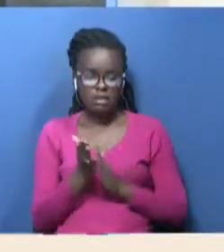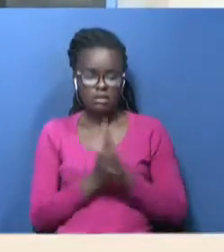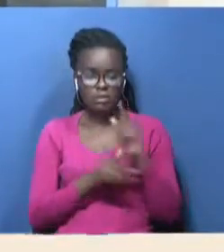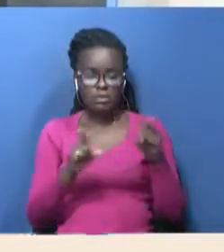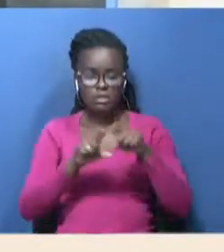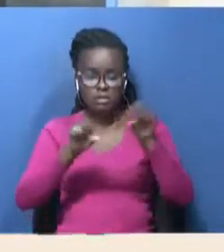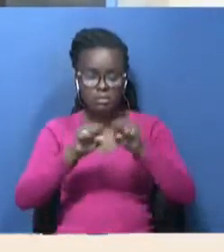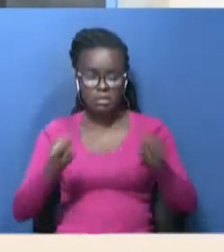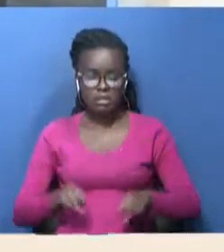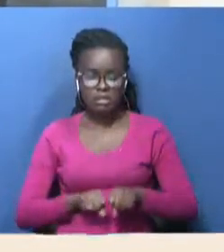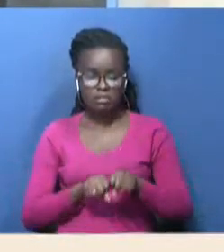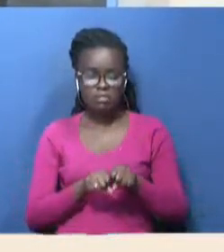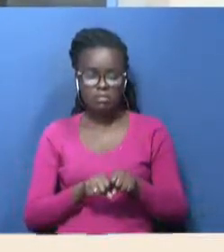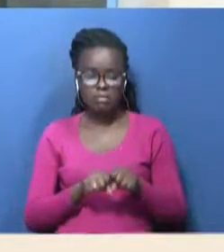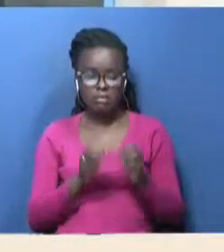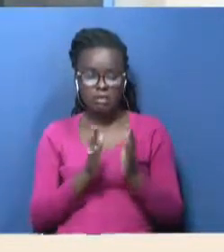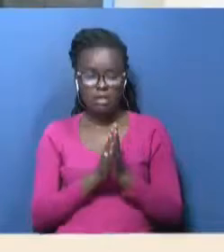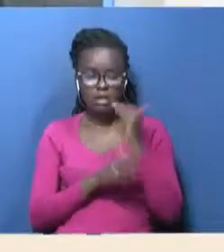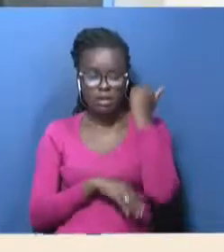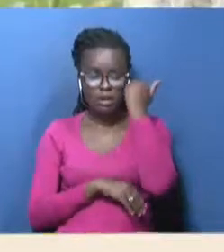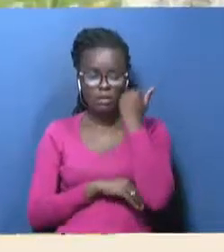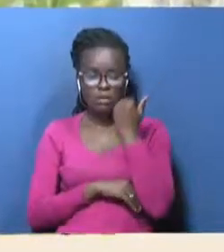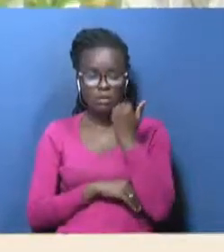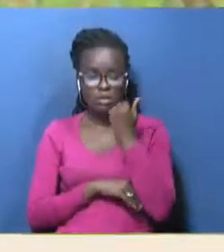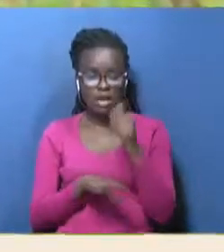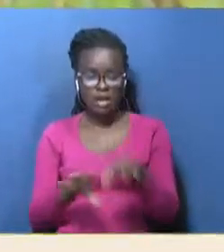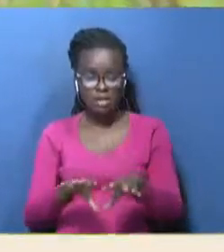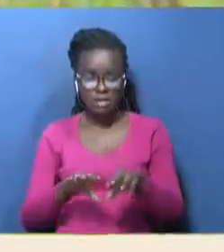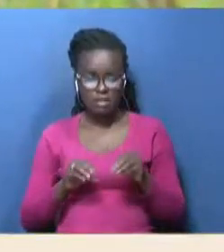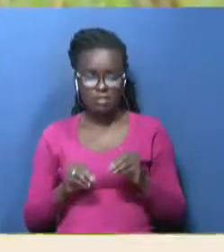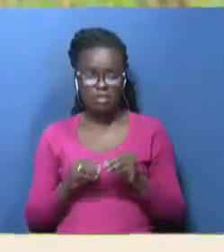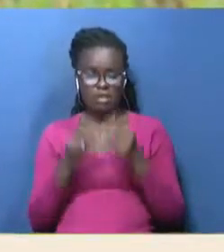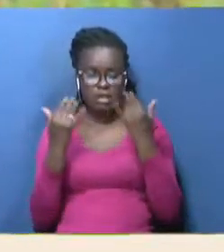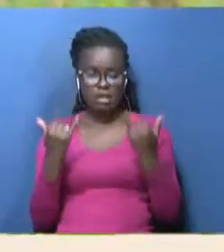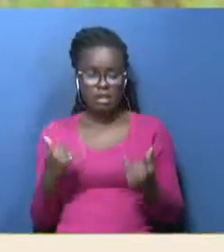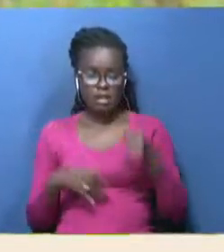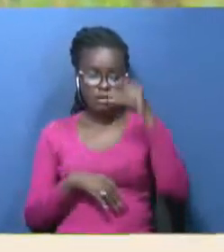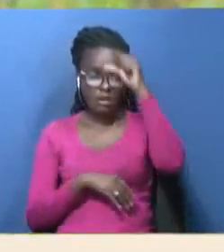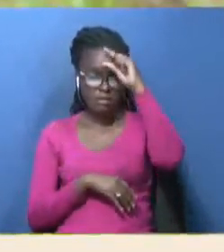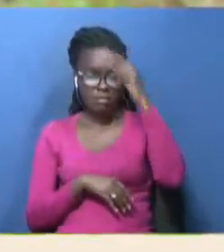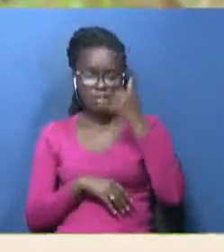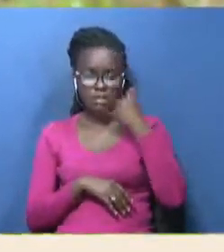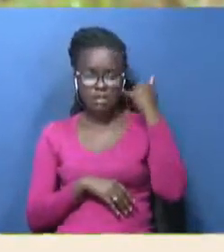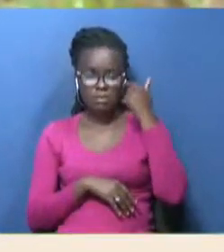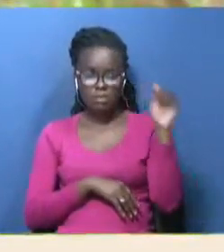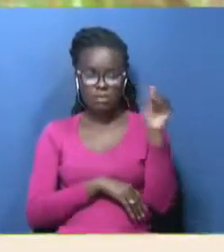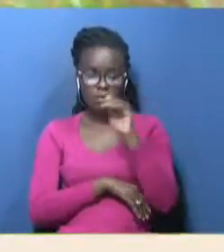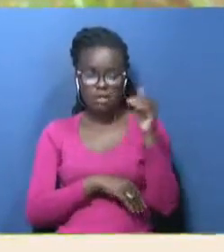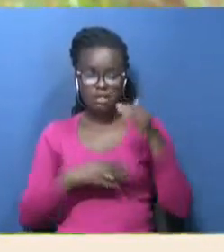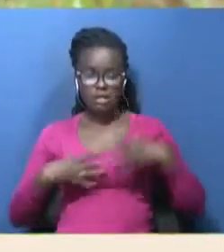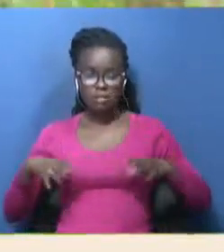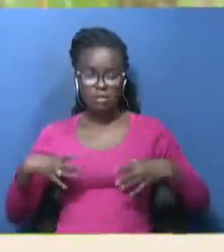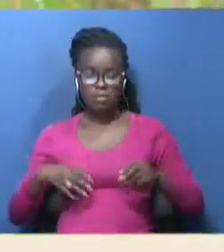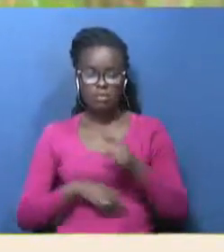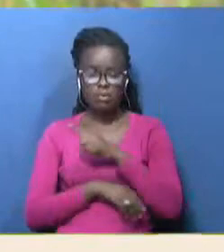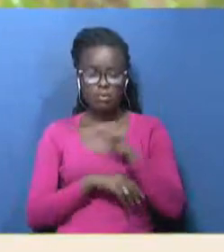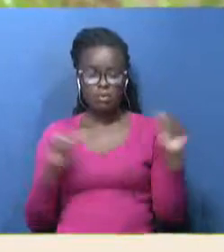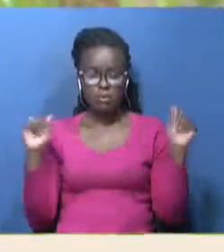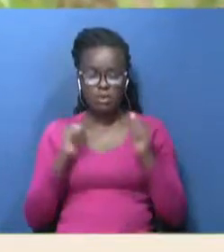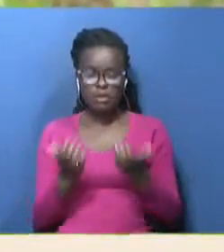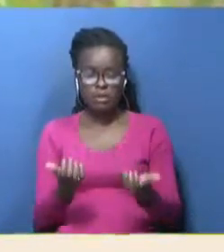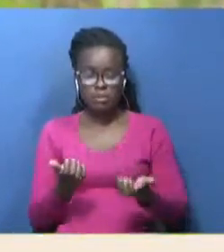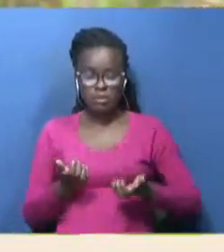system, and finally the court approved. Riu thirikari ya Naikuru ni yuritie muingi gwikinyia moshari-ini